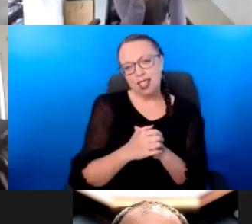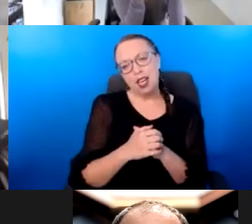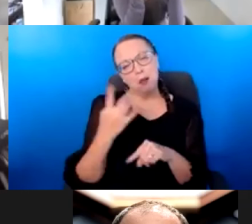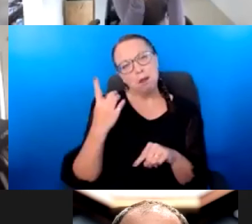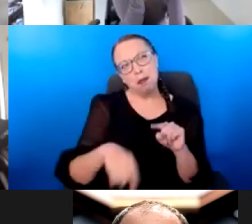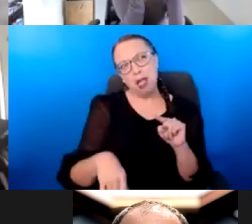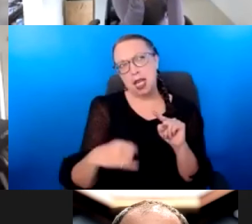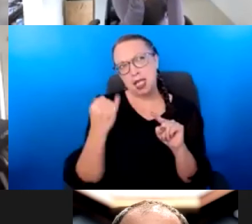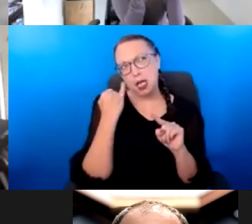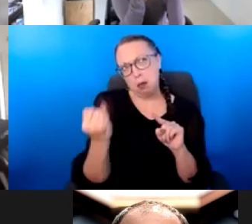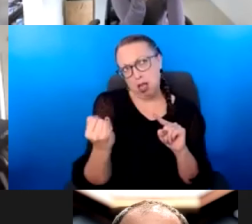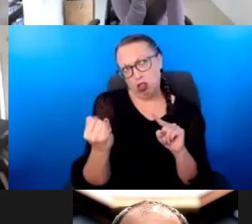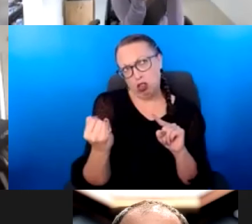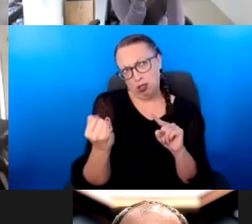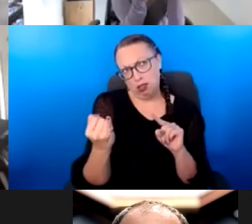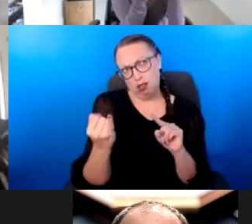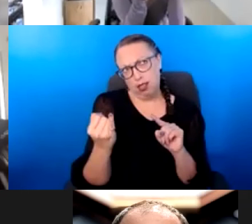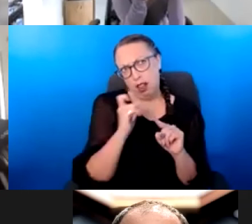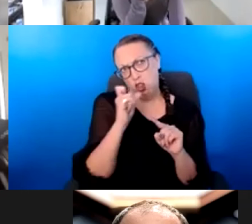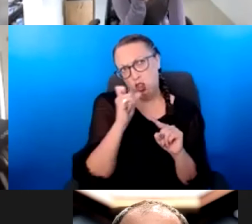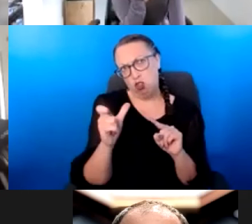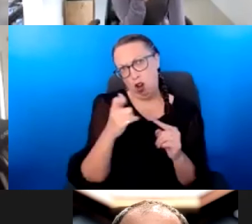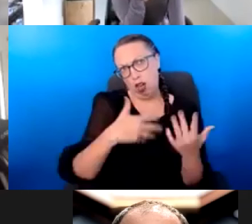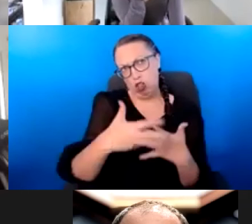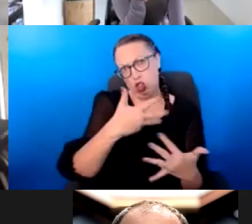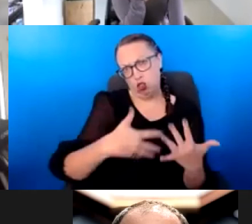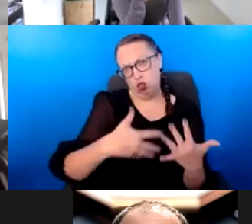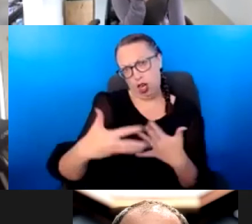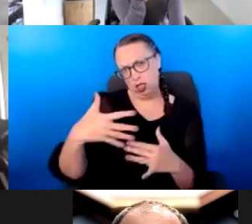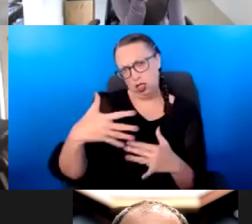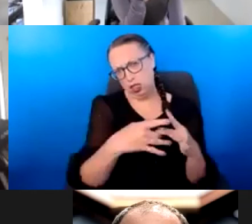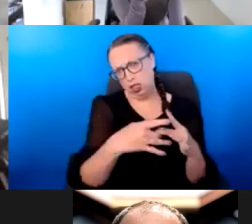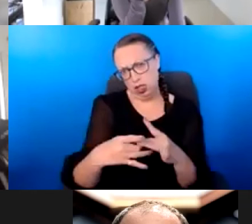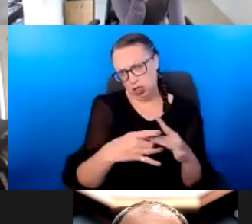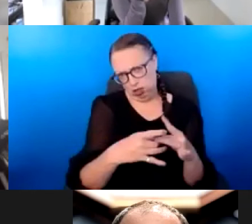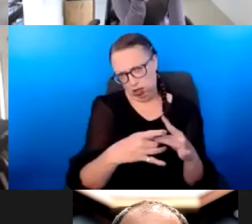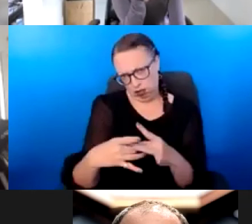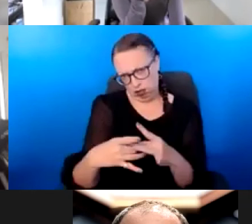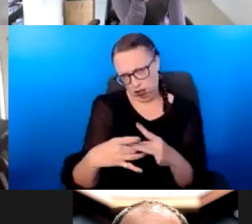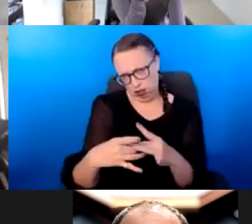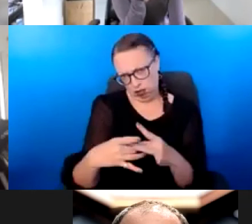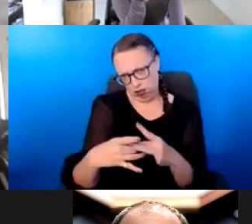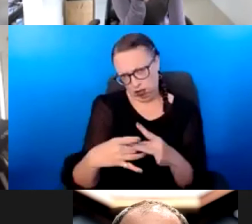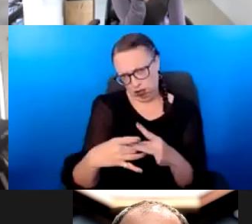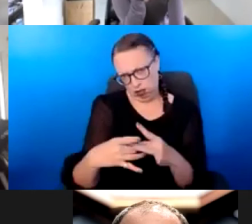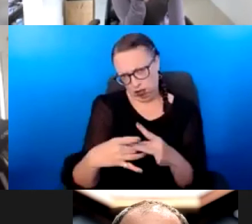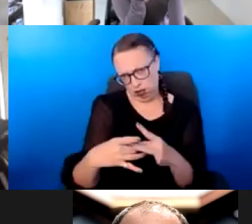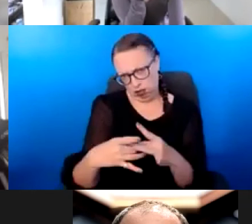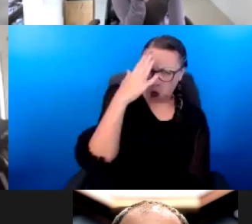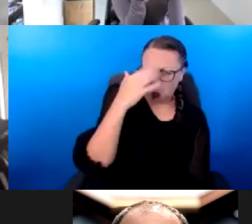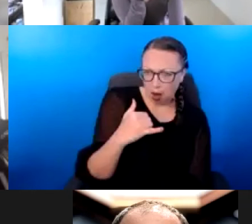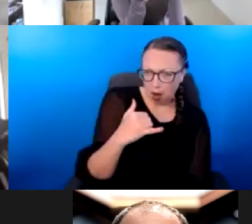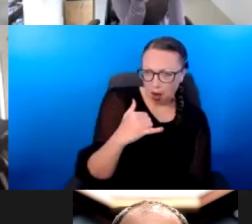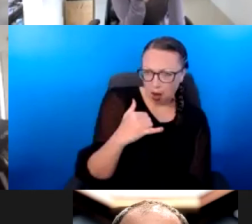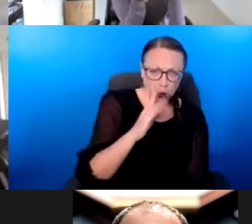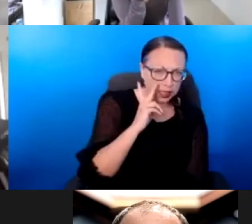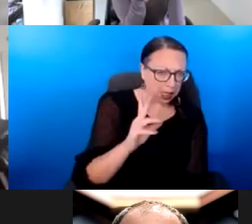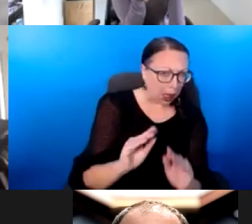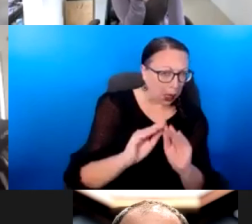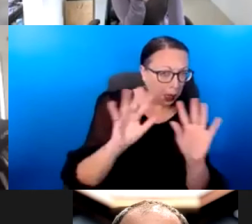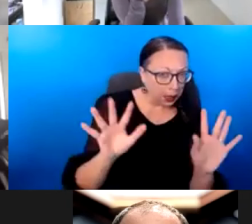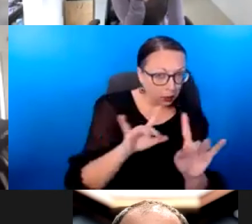imagine that they're not interacting. Matter of fact, I was kind of puzzled why you'd ever see such clear